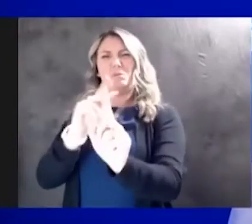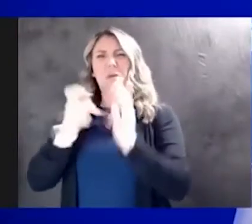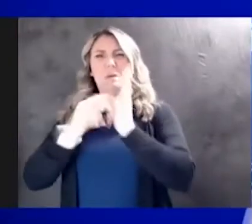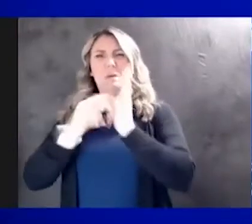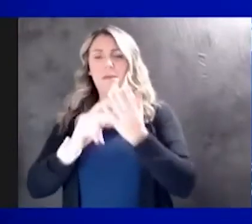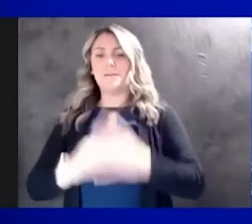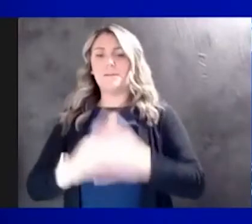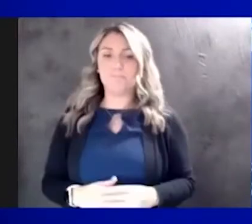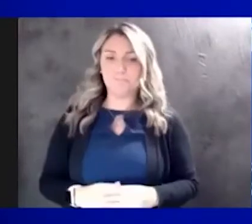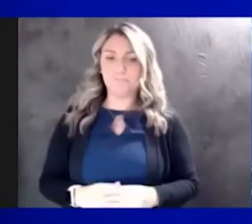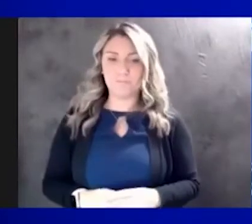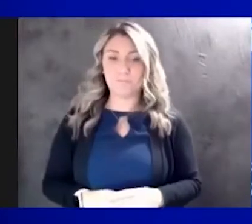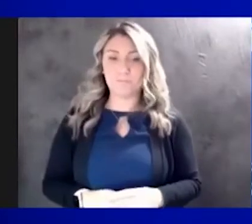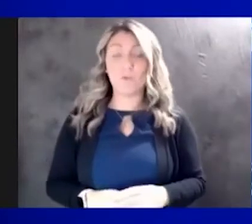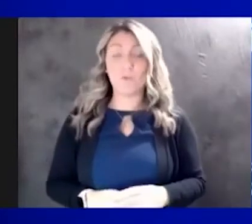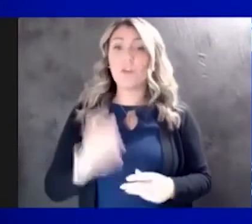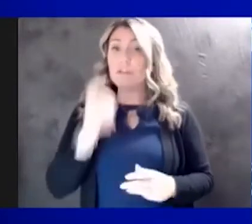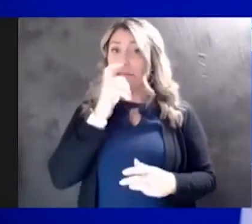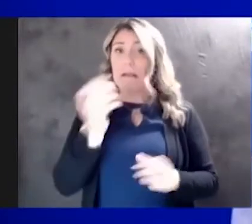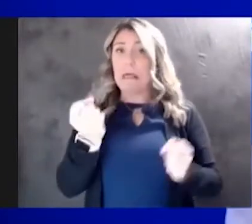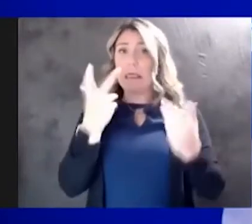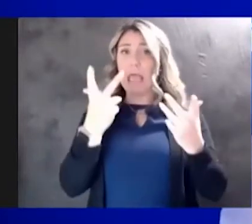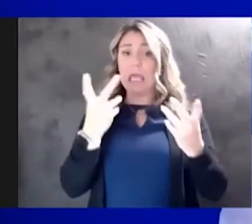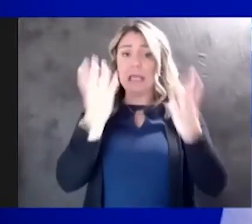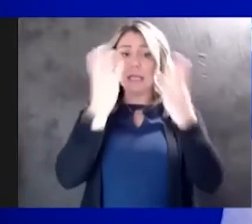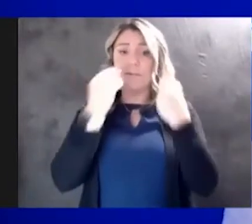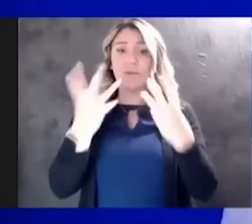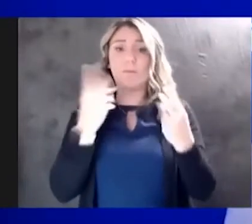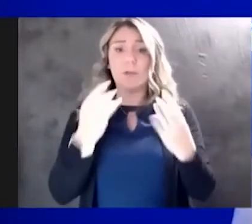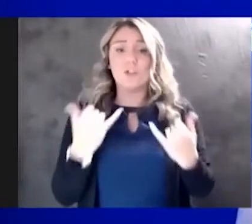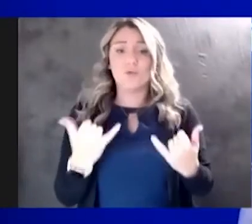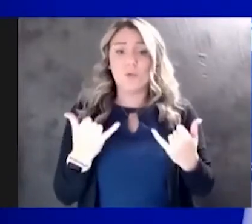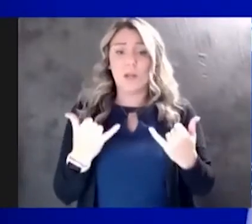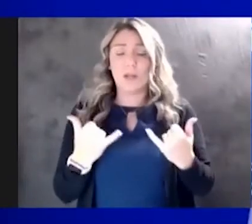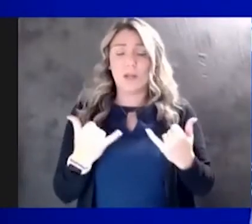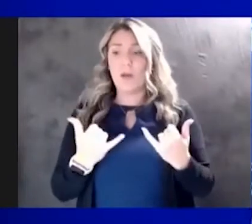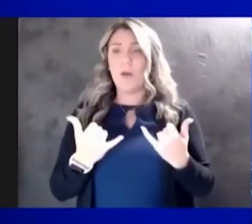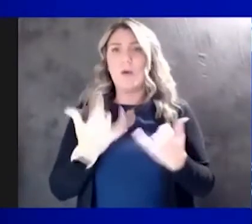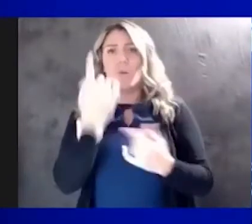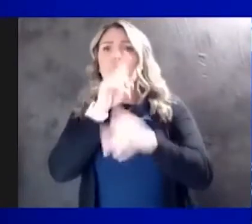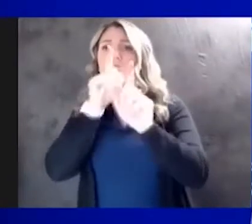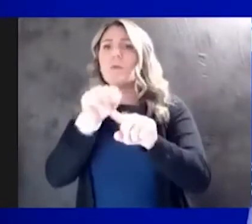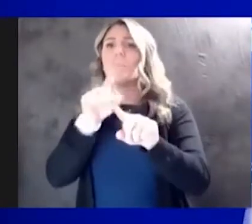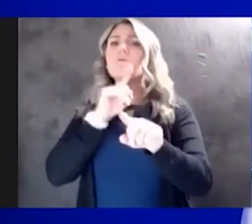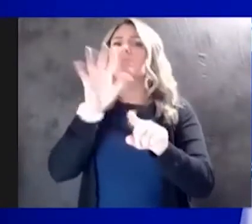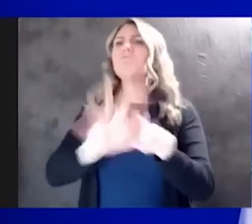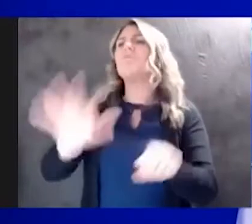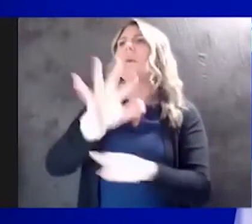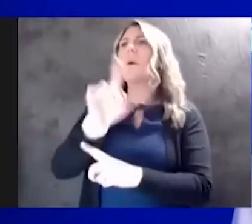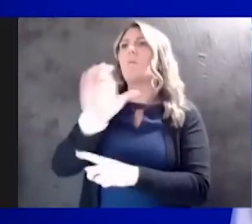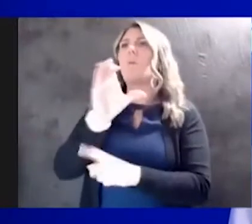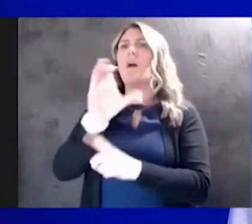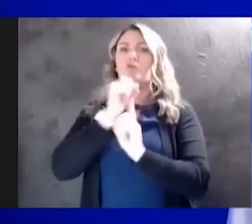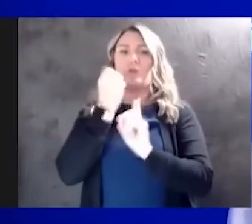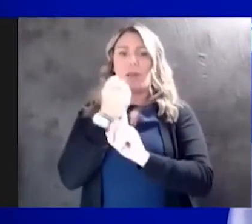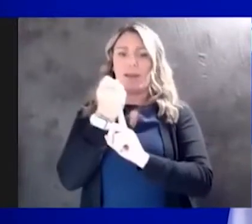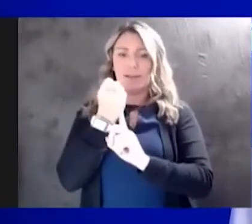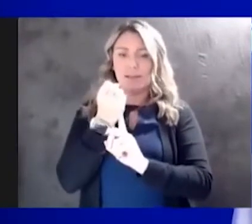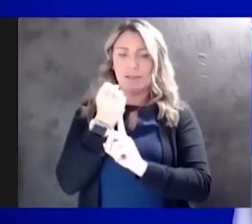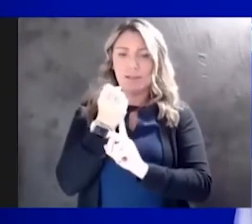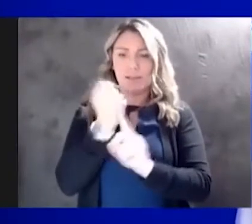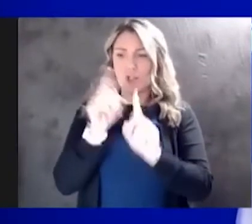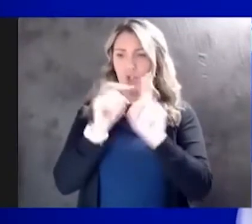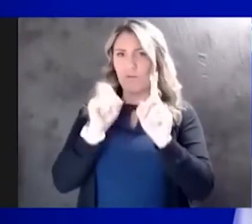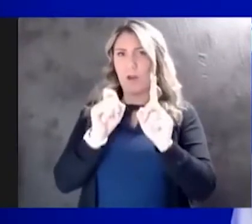much information right now. What I saw in one of the reports was that there were about 100 or so cases out of 12.8